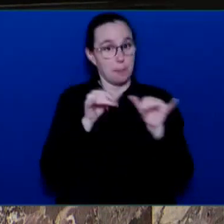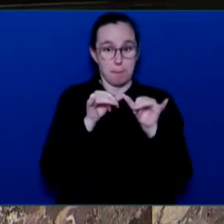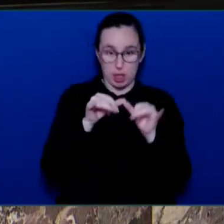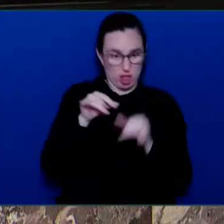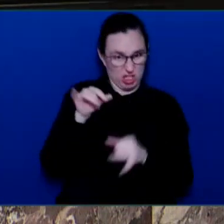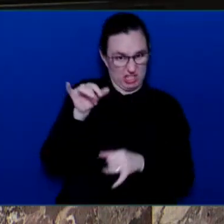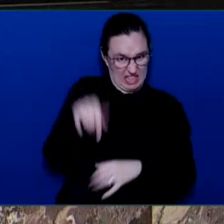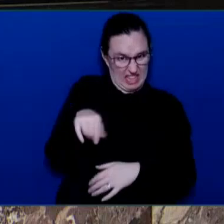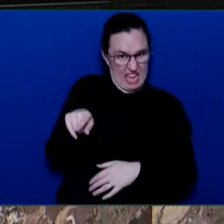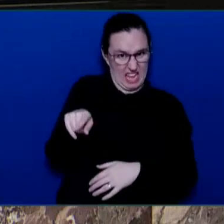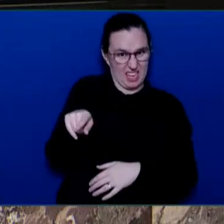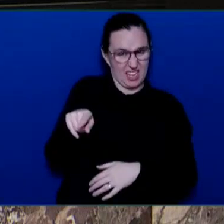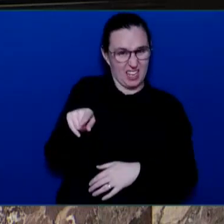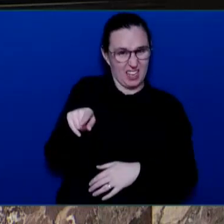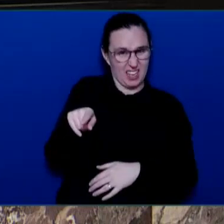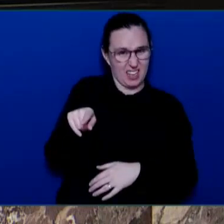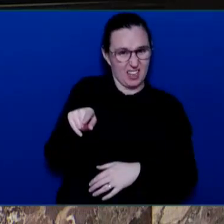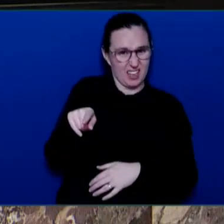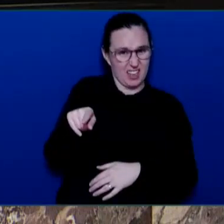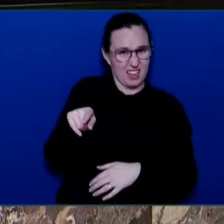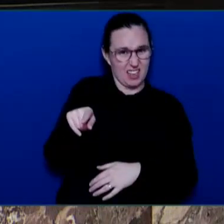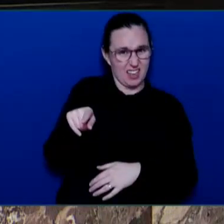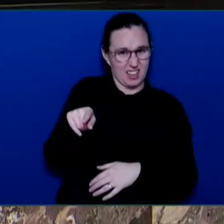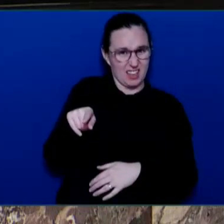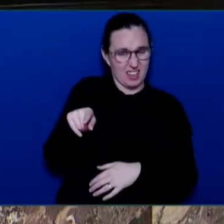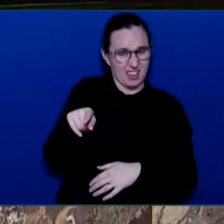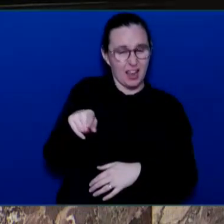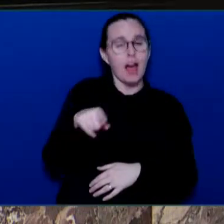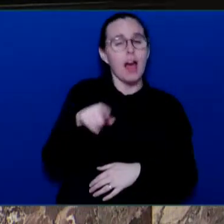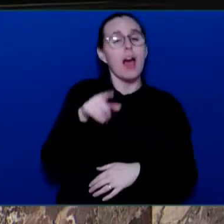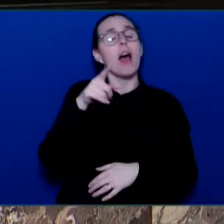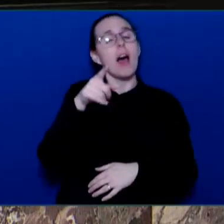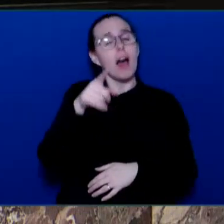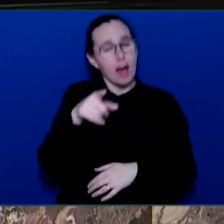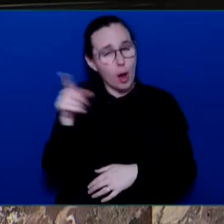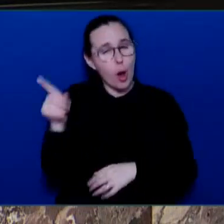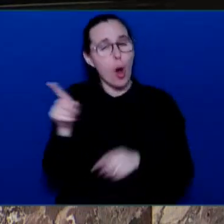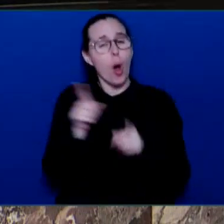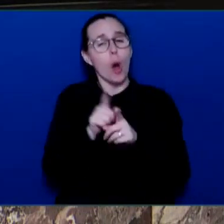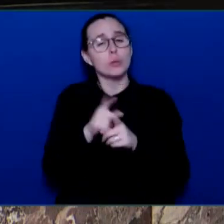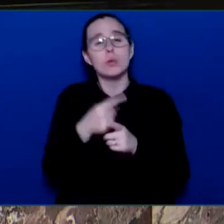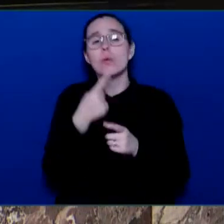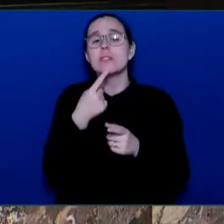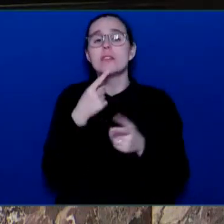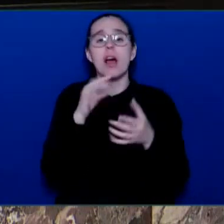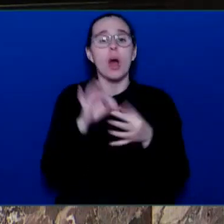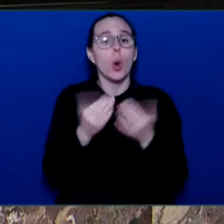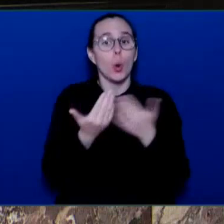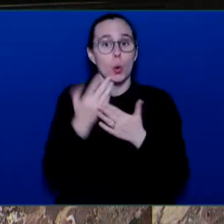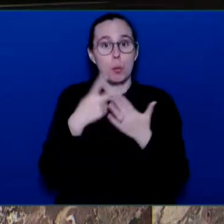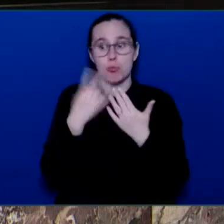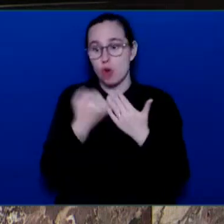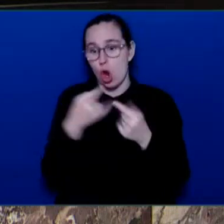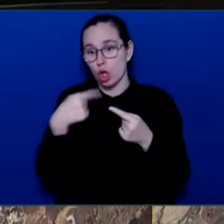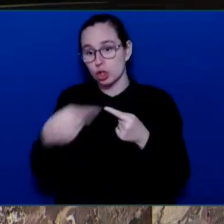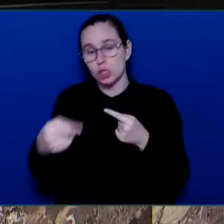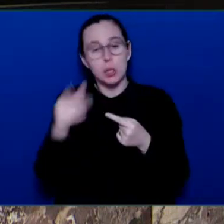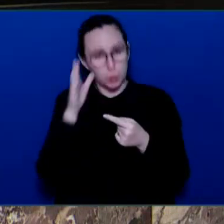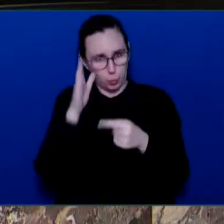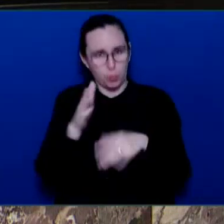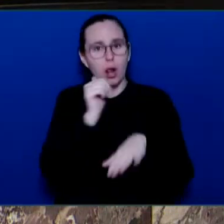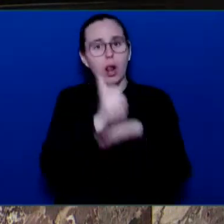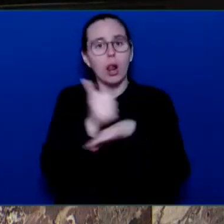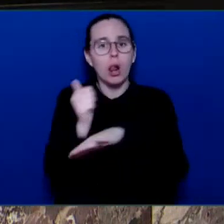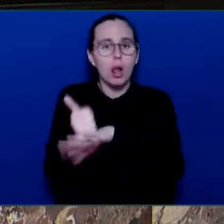come online. The Trans Mountain Pipeline in 1 year, LNG Canada 2 years from now, the Coastal GasLink pipeline is already completed.